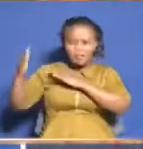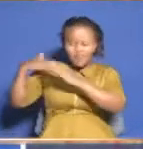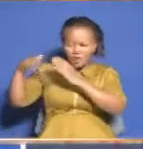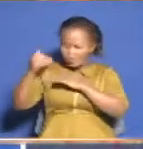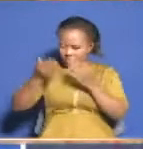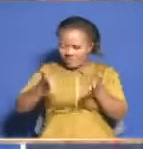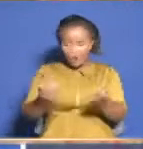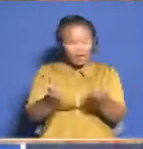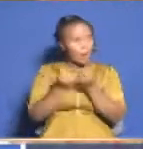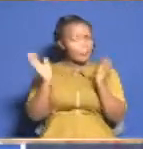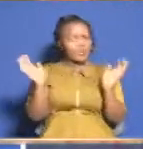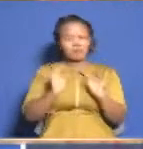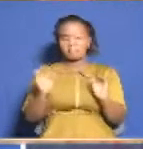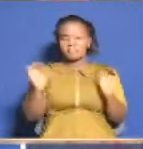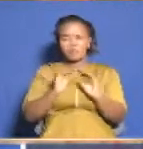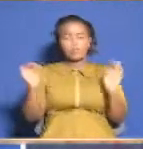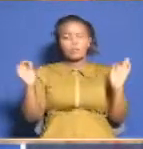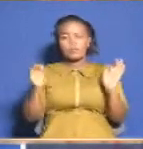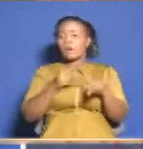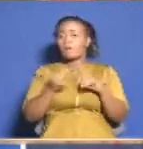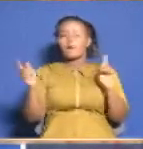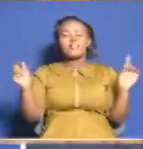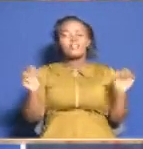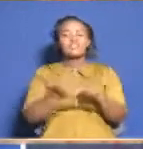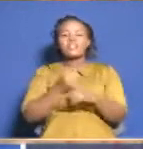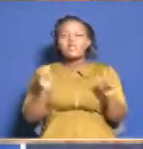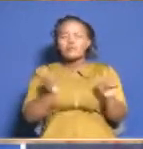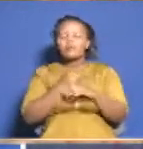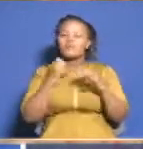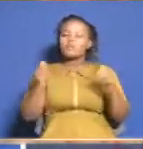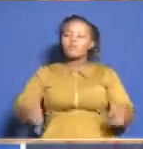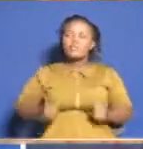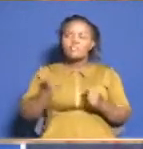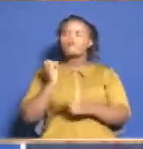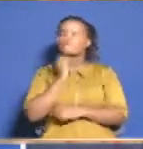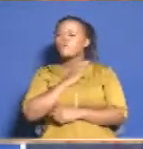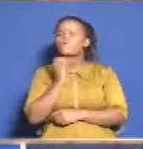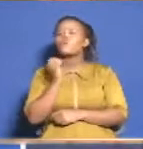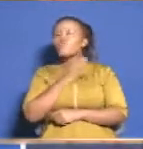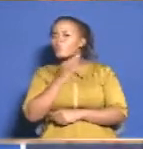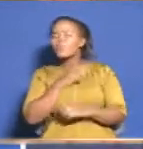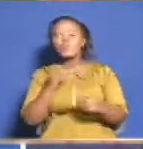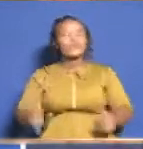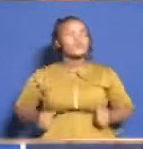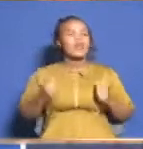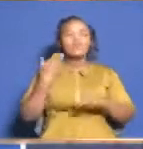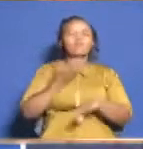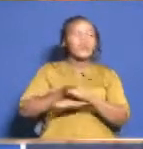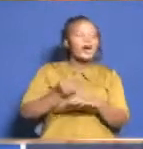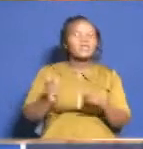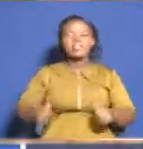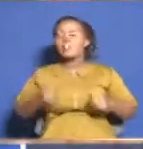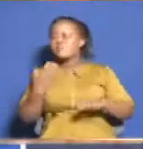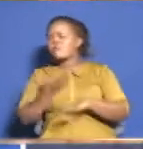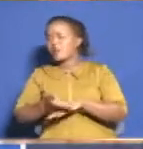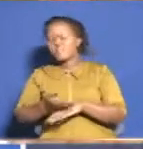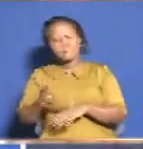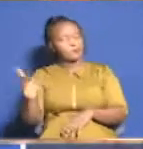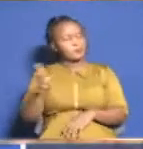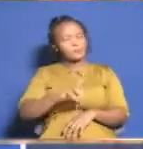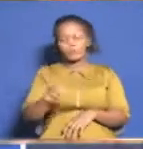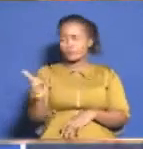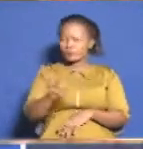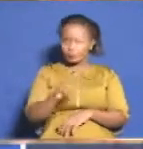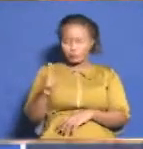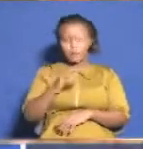But will I just live complaining how hard life is, how I can't feel the Madaraka? So from a personal point of